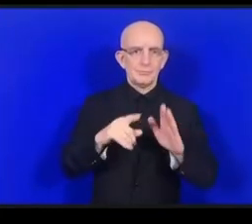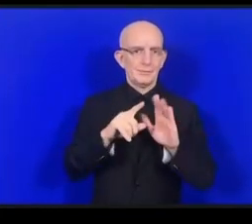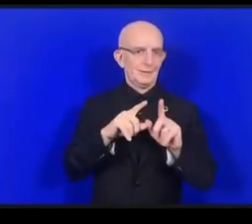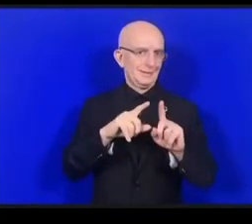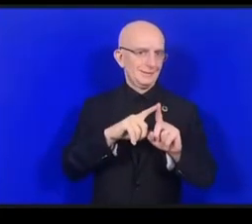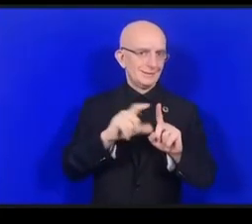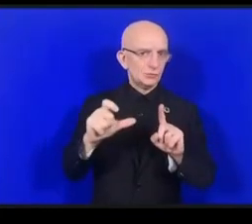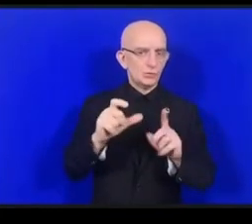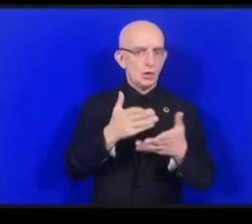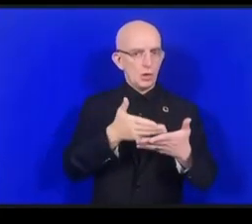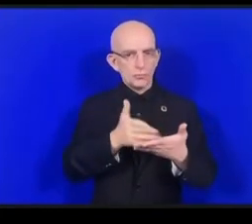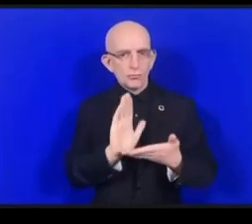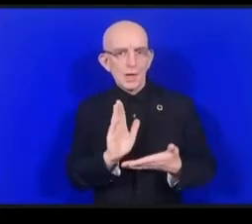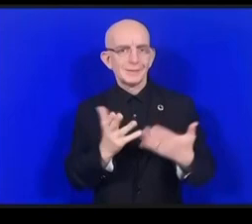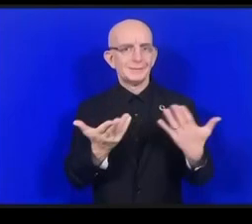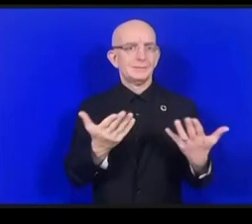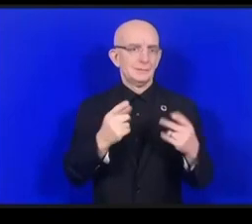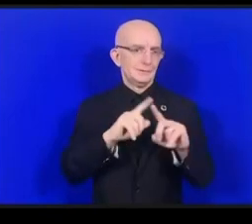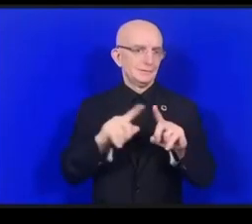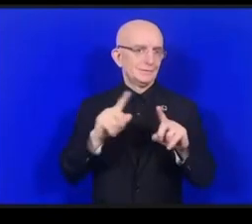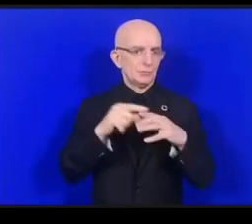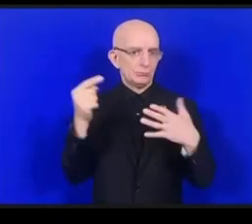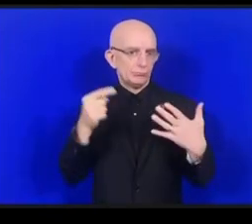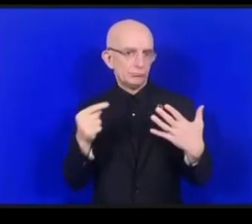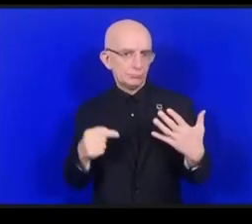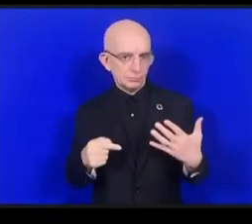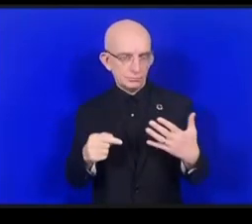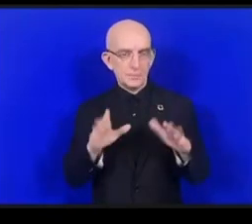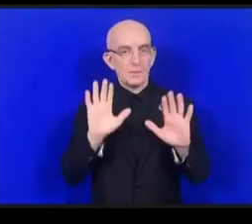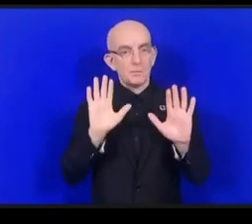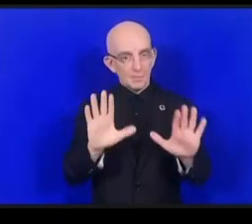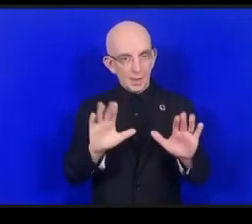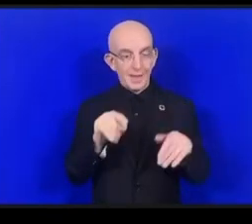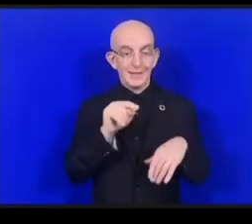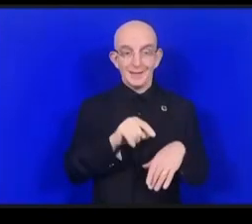is not no longer space at all. So